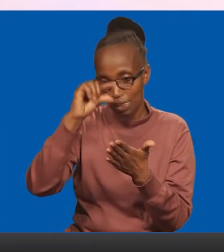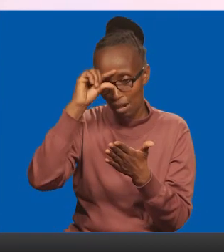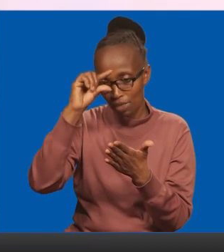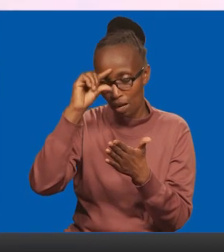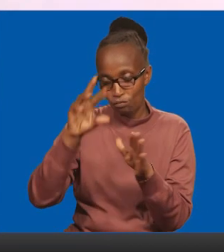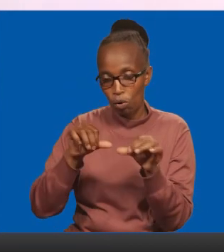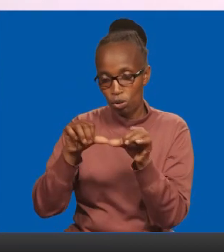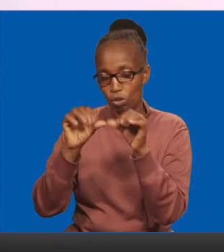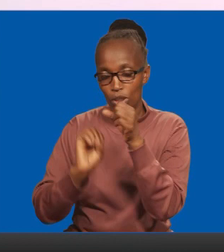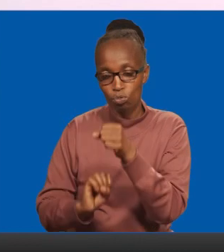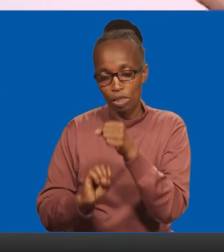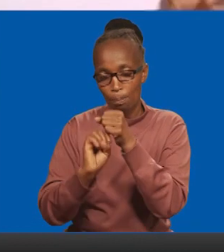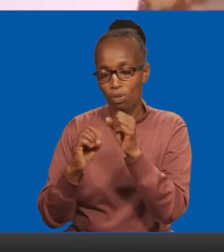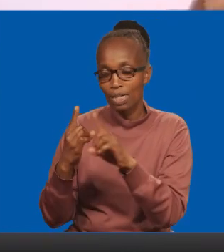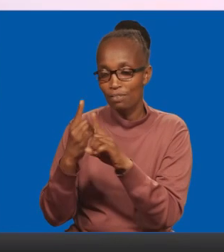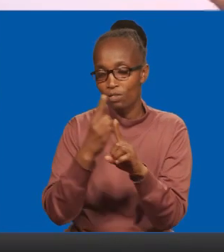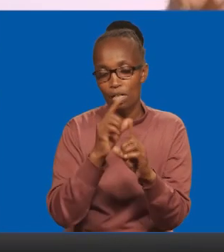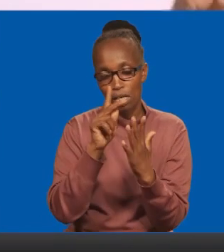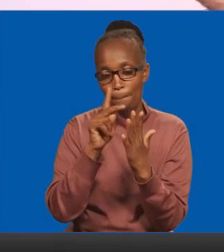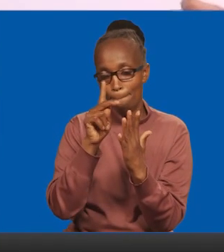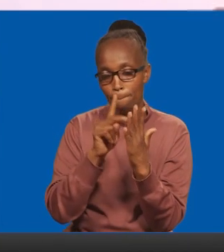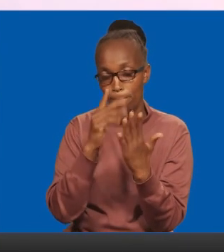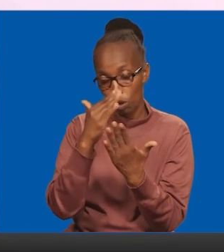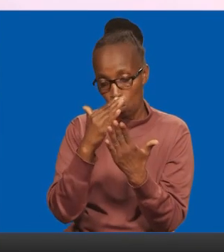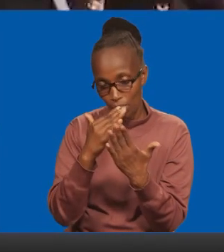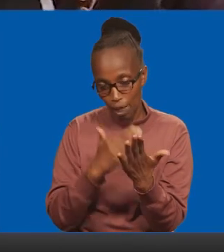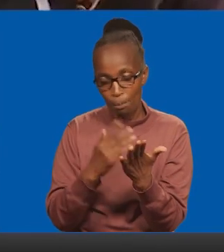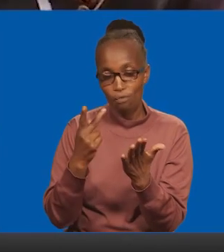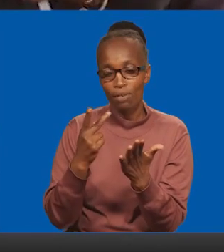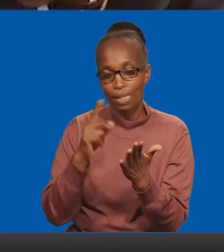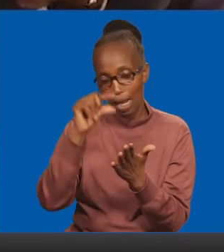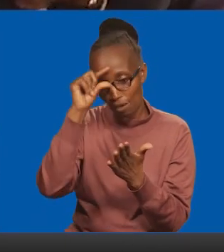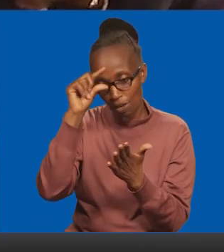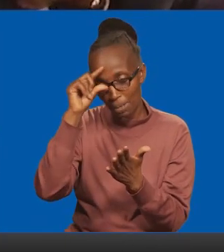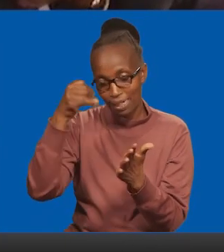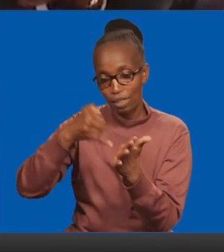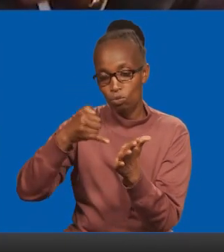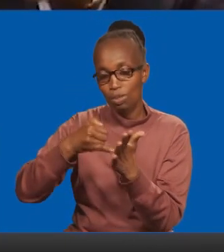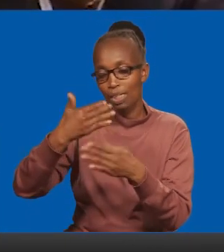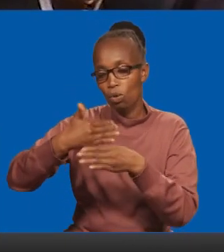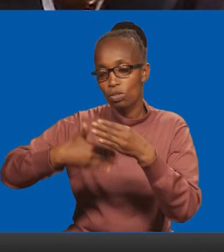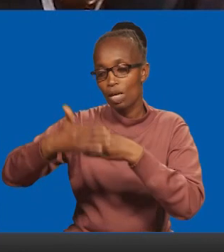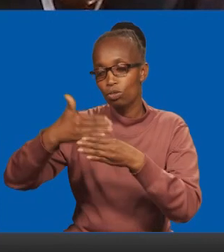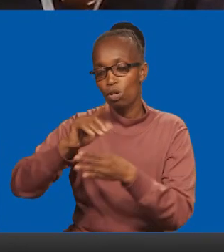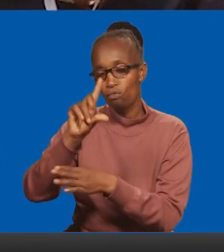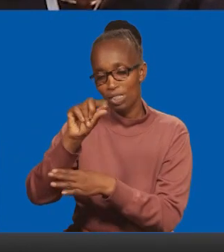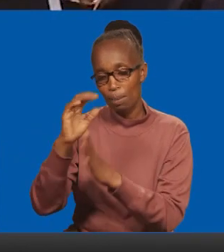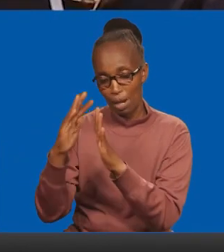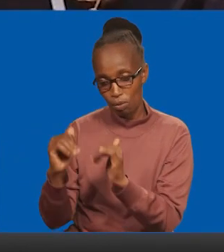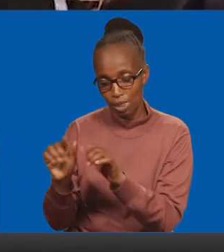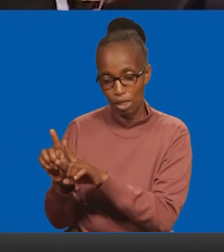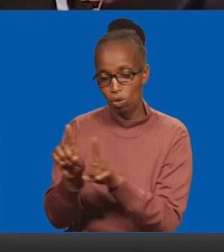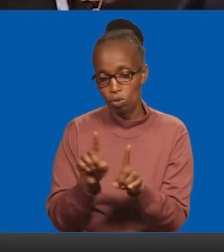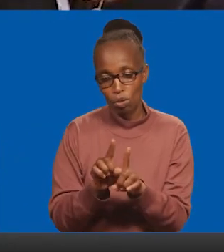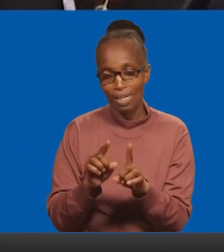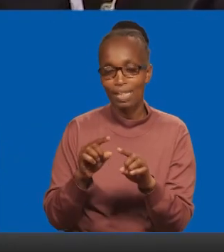magavana kwa kuendelea kuunga mkono miradi ya serikali chini ya mfumo wa bottom up, ikiwemo ujenzi wa nyumba za bei nafuu